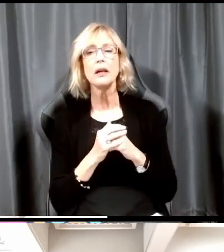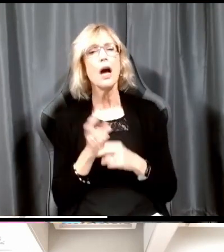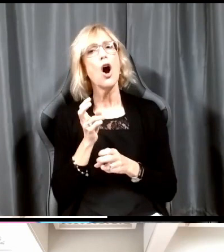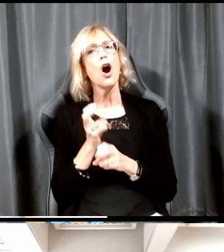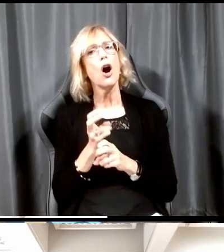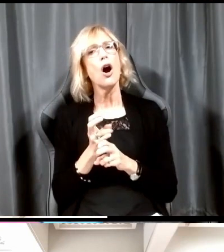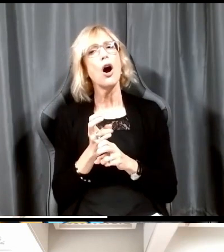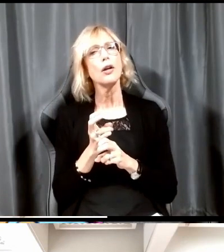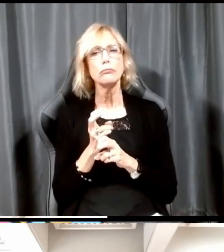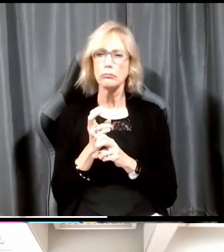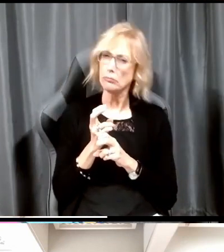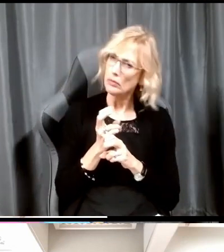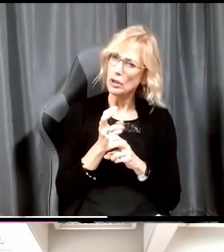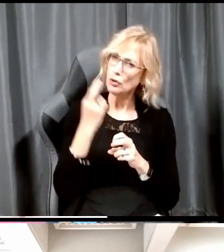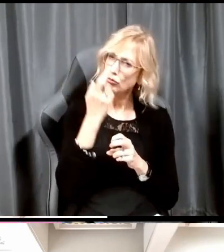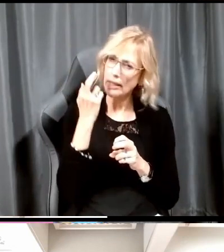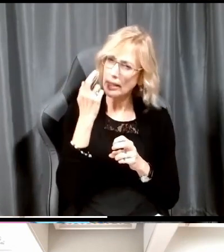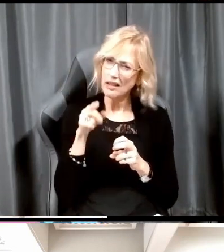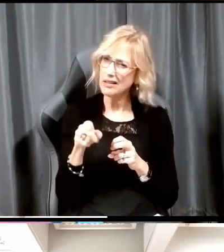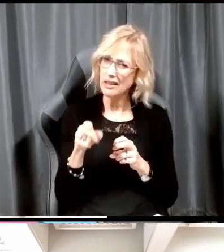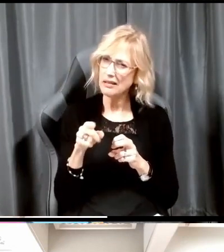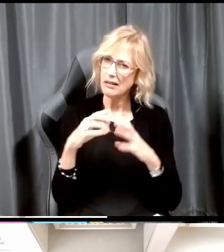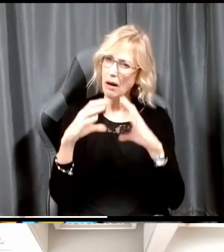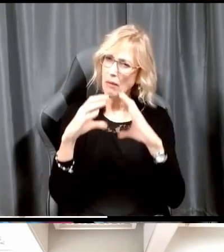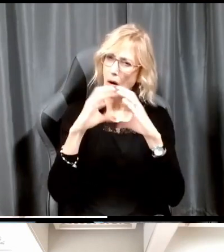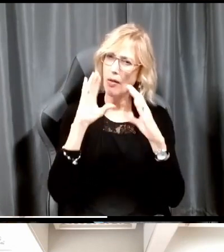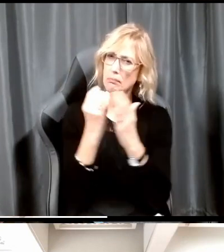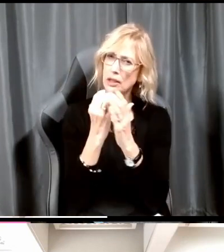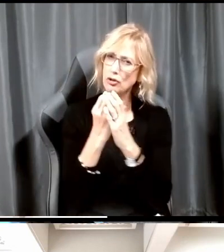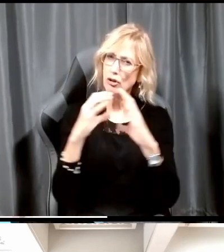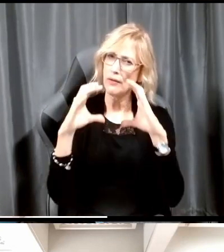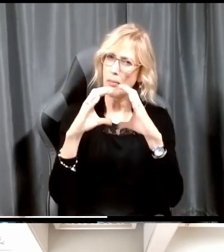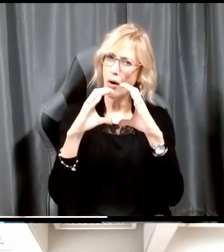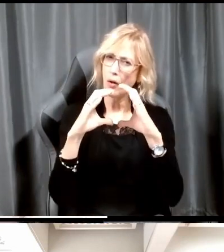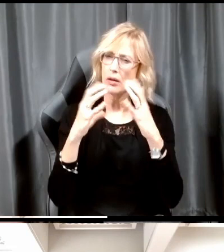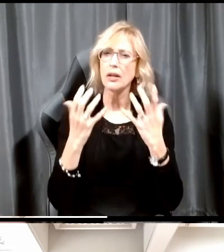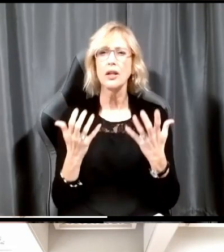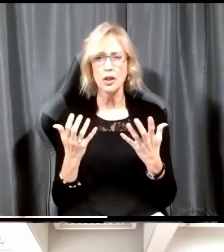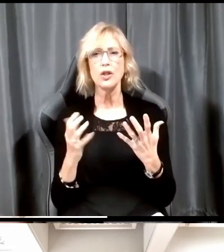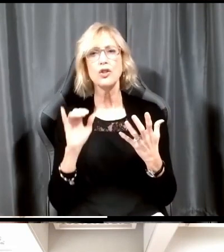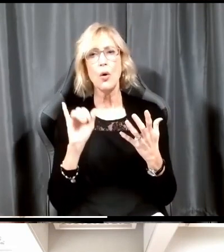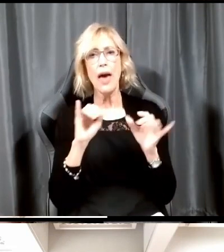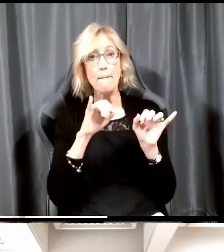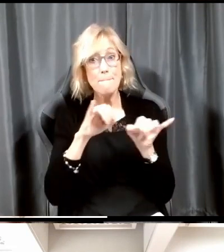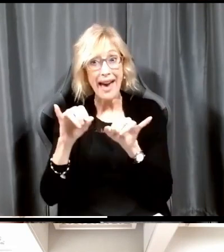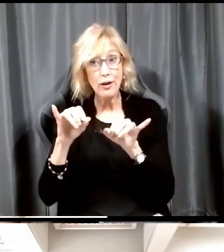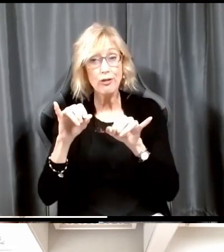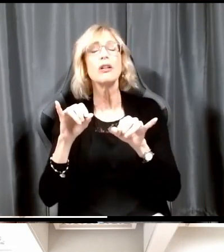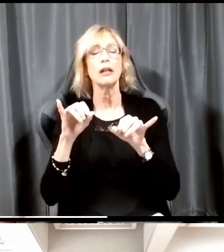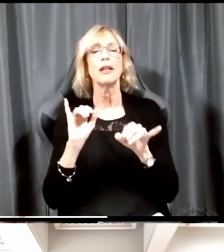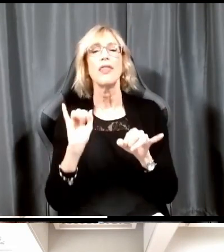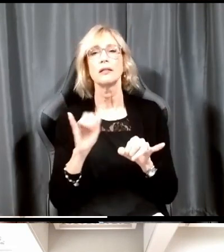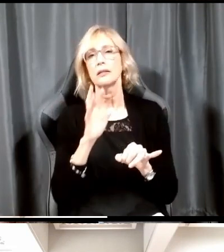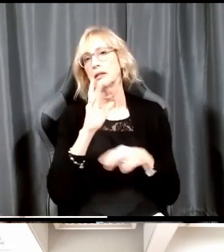to decipher that this is actually a ball, an image of a ball. And so that kind of pattern on the surface of objects is what we're